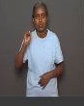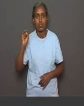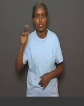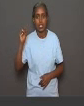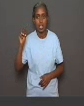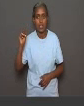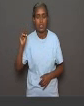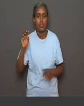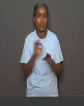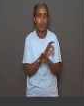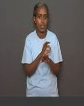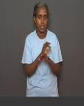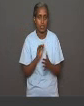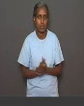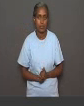function.